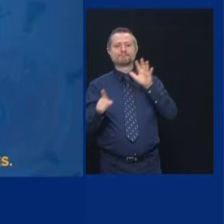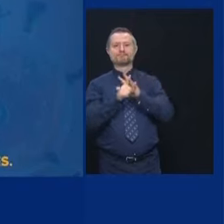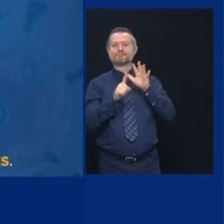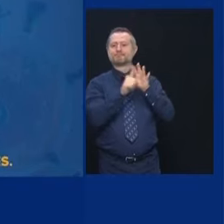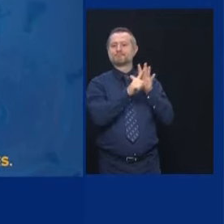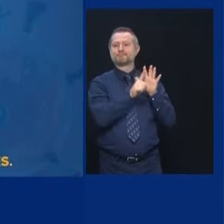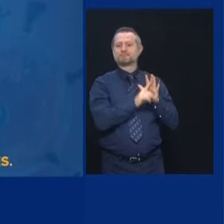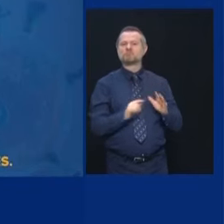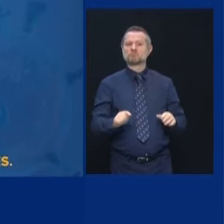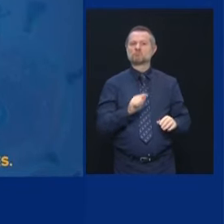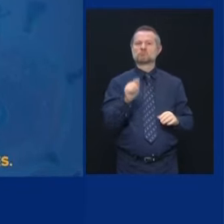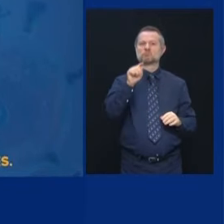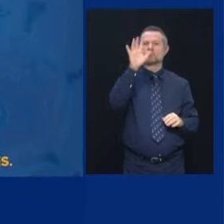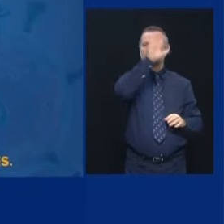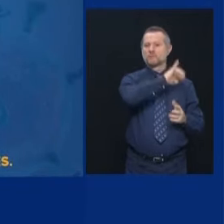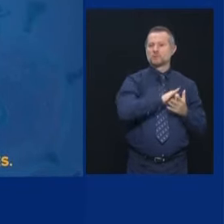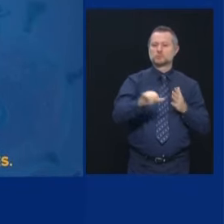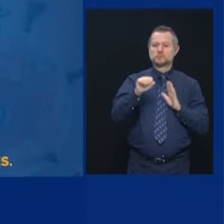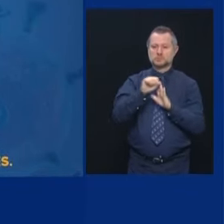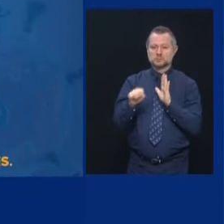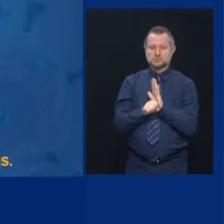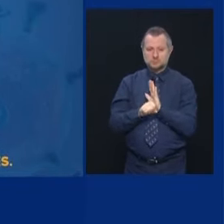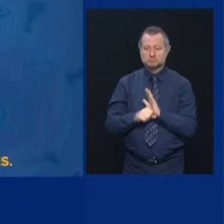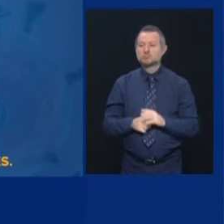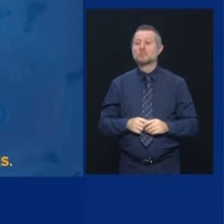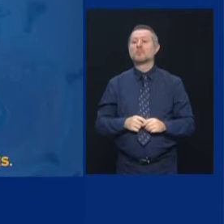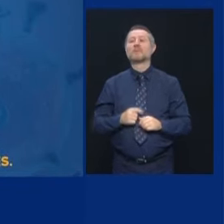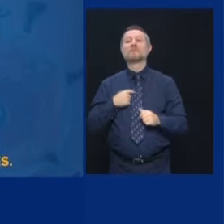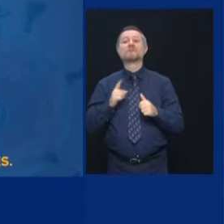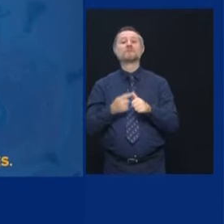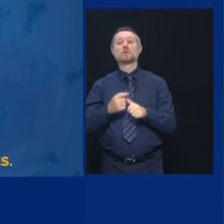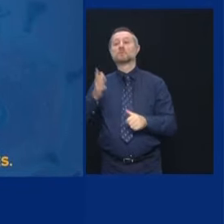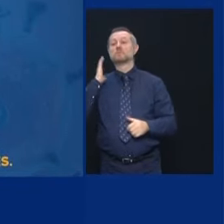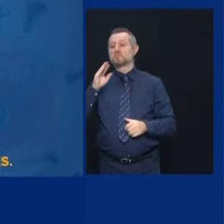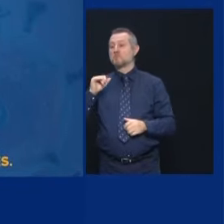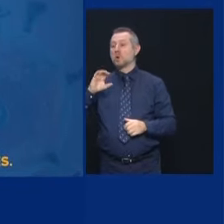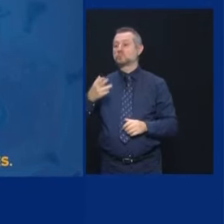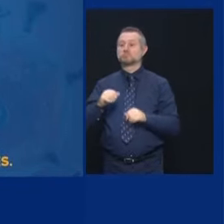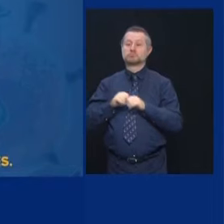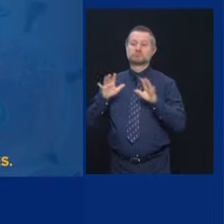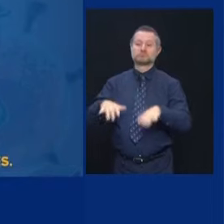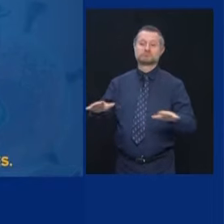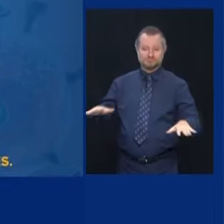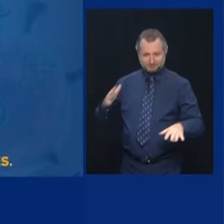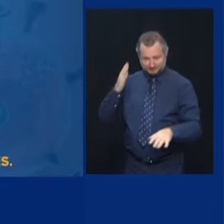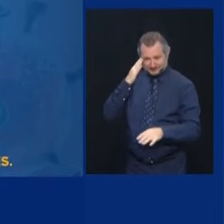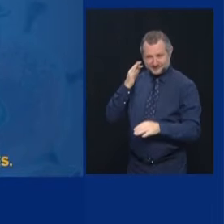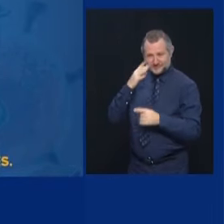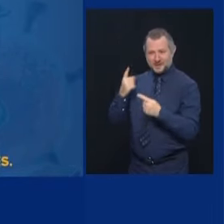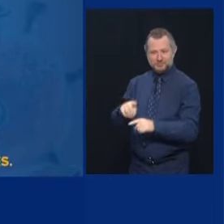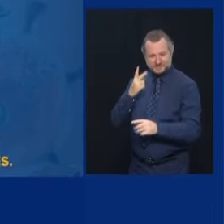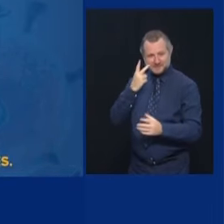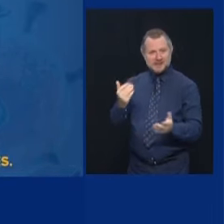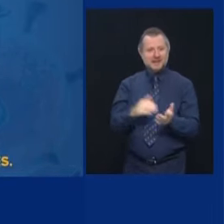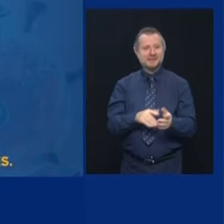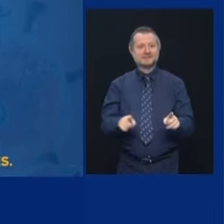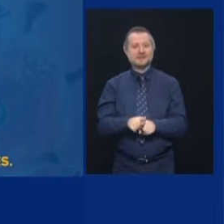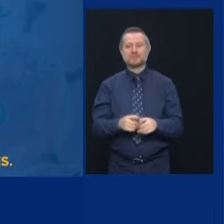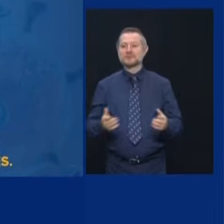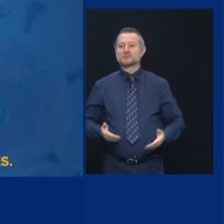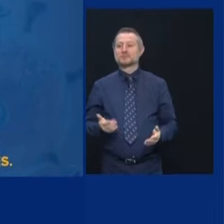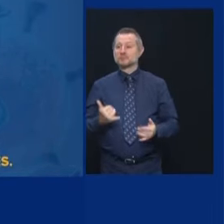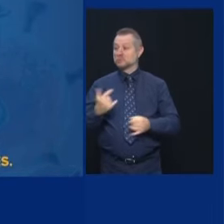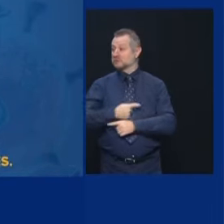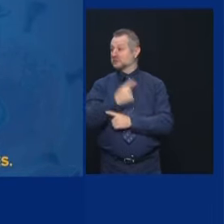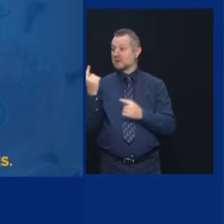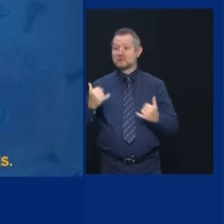Again, we started with the first hotspot, and it's going to continue. It is the way of the world. It's